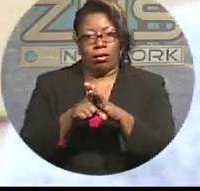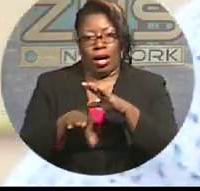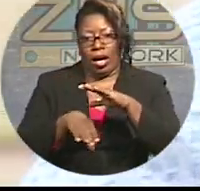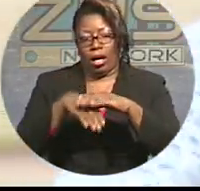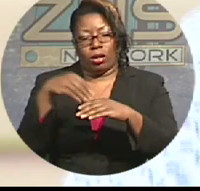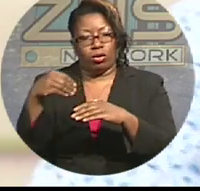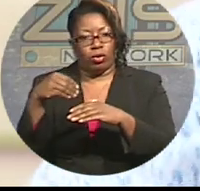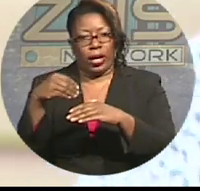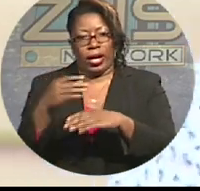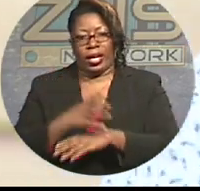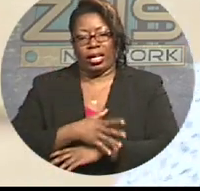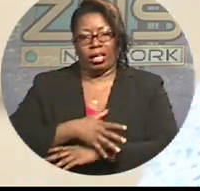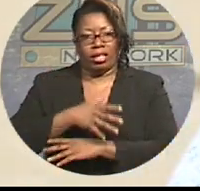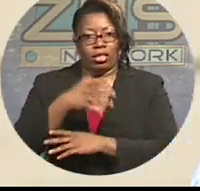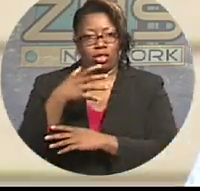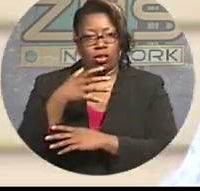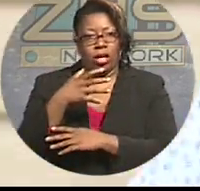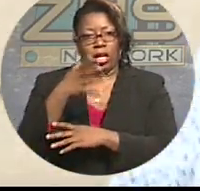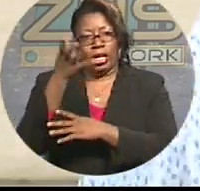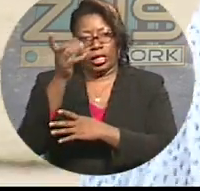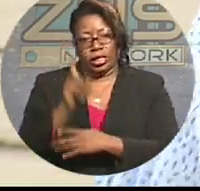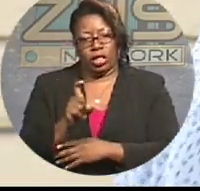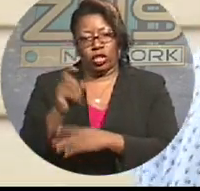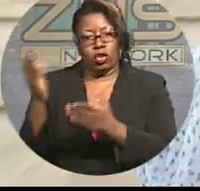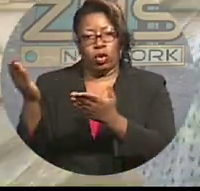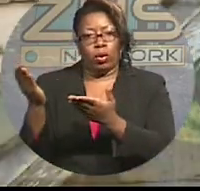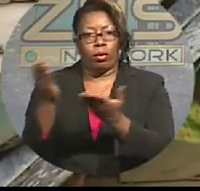to action to help bring about change.